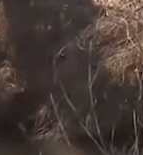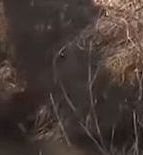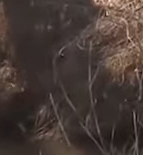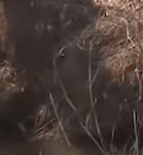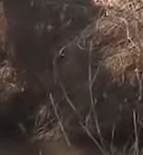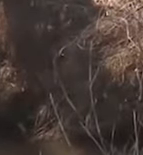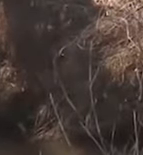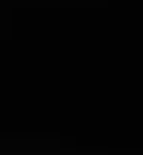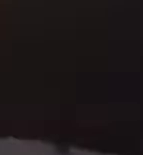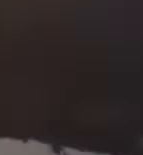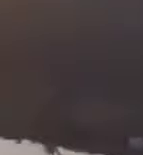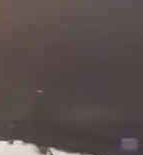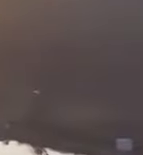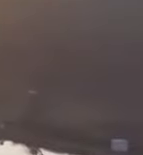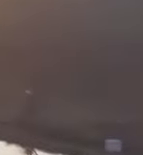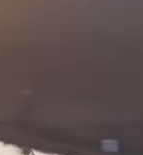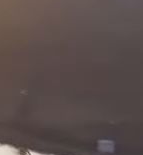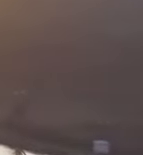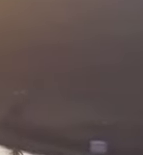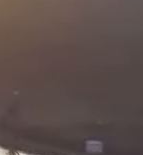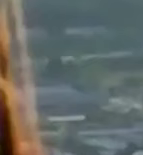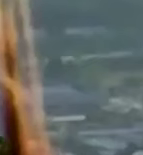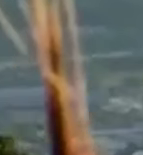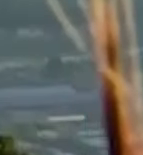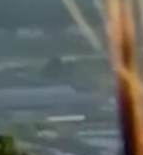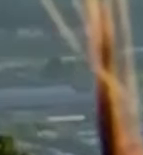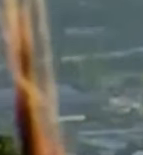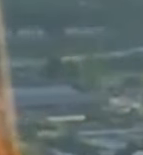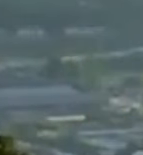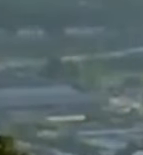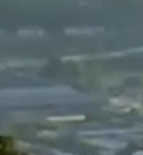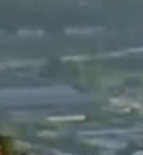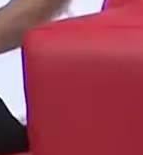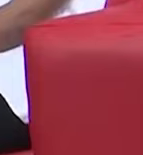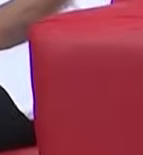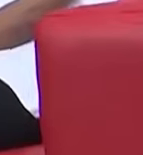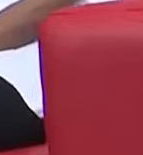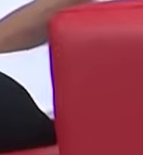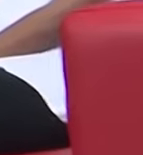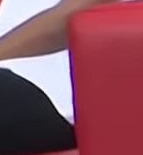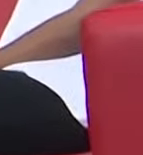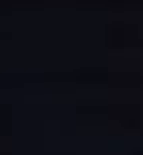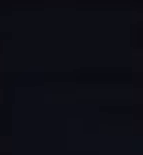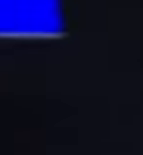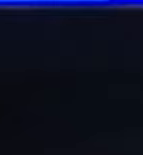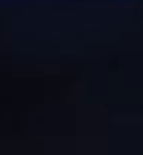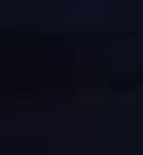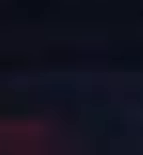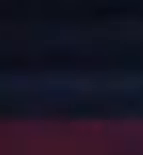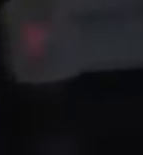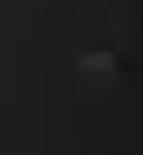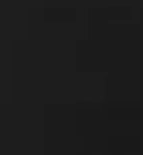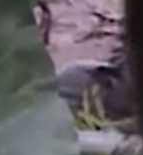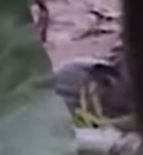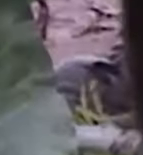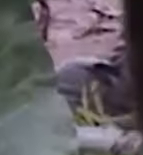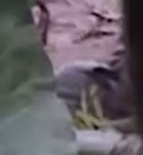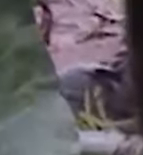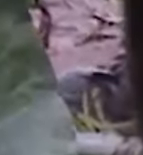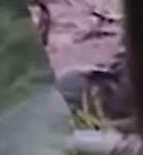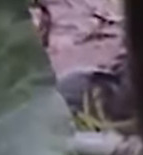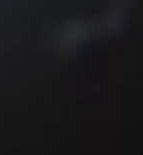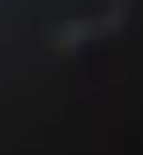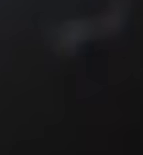industry is enhanced. It is a criminal offense not to pay your TV license and attracts a fine of